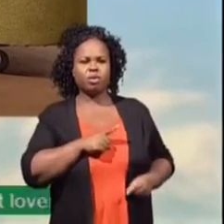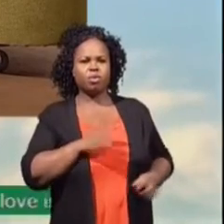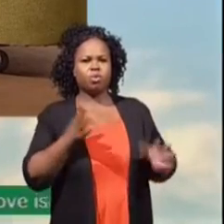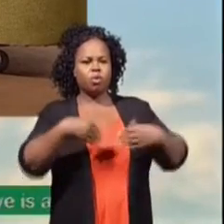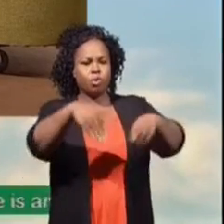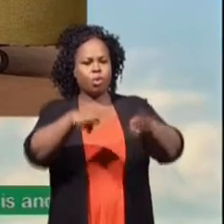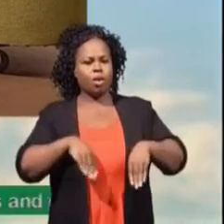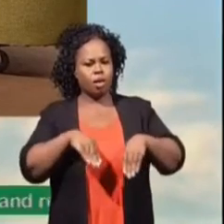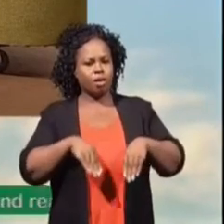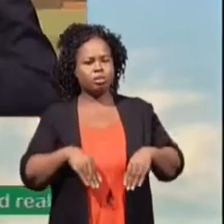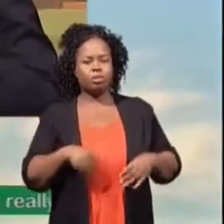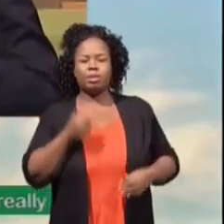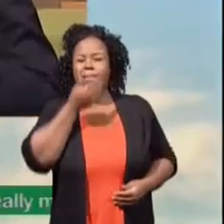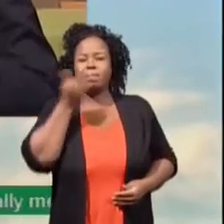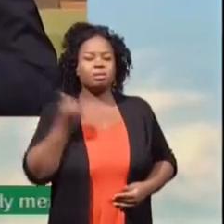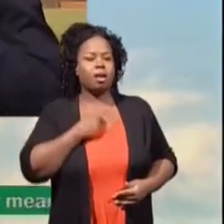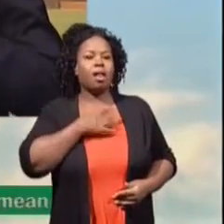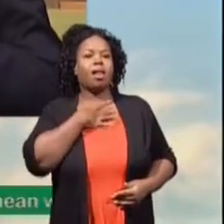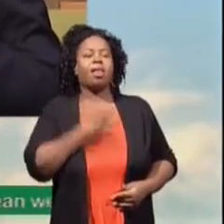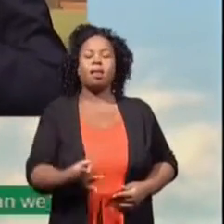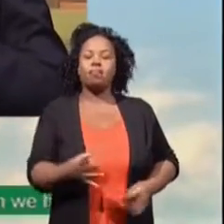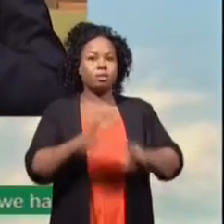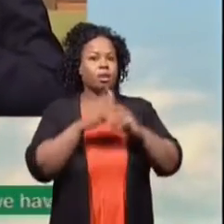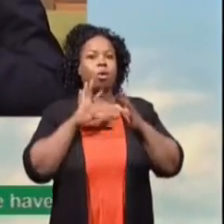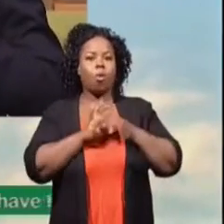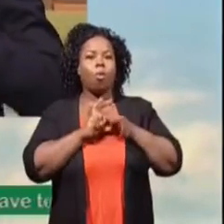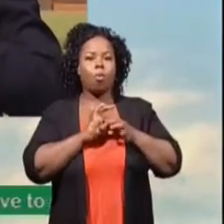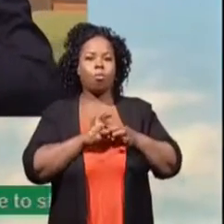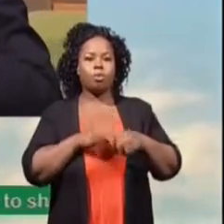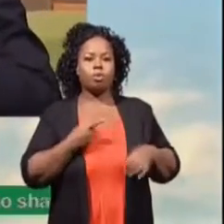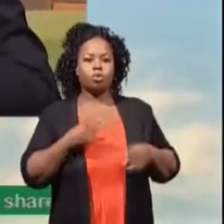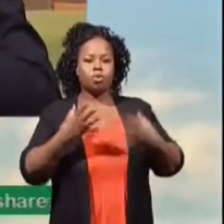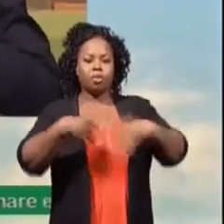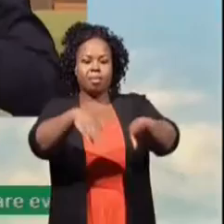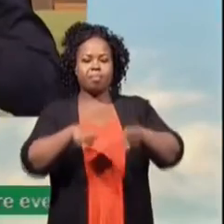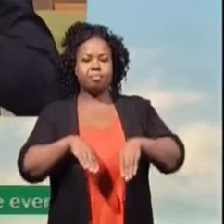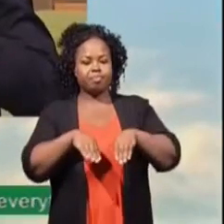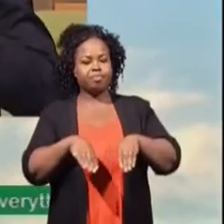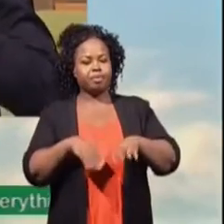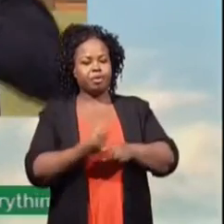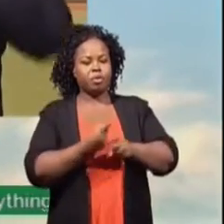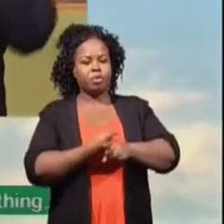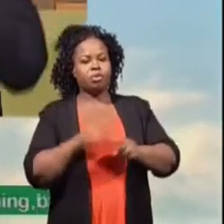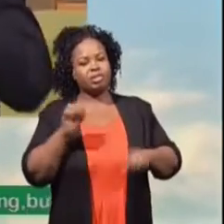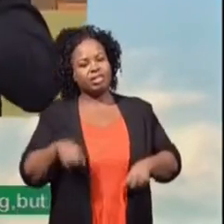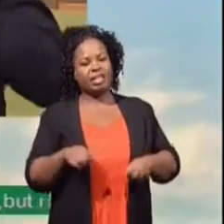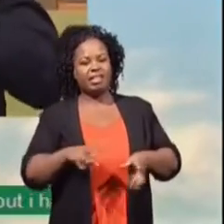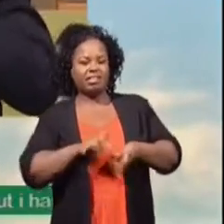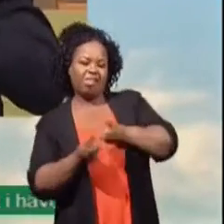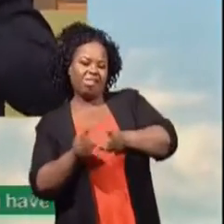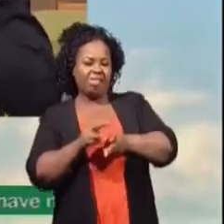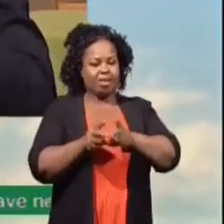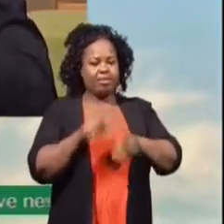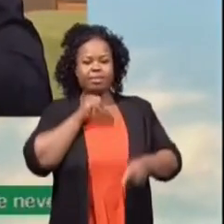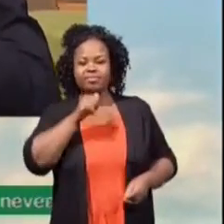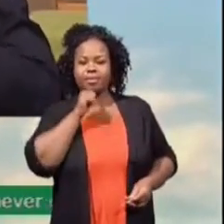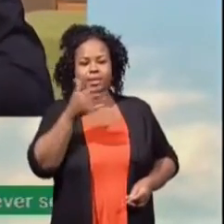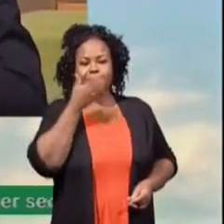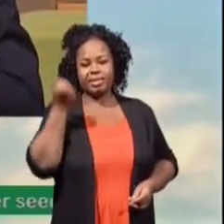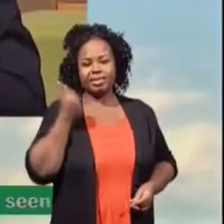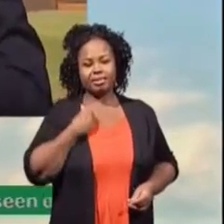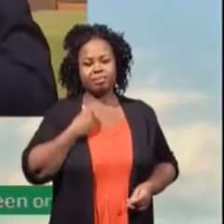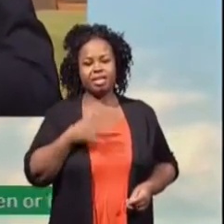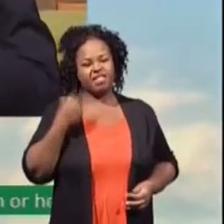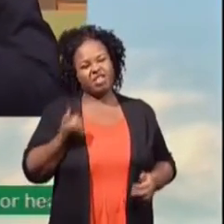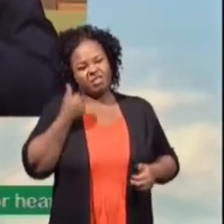not cheaper. It's the best thing I love in the home, in the house. Alula, though it's Alula ups and downs, but it's the